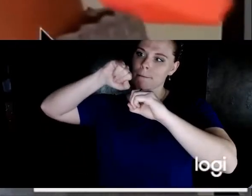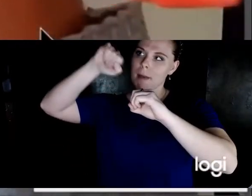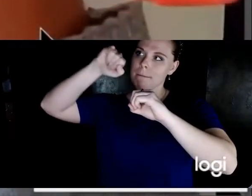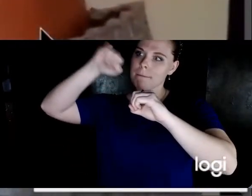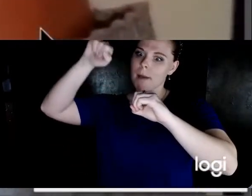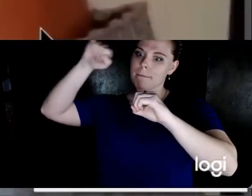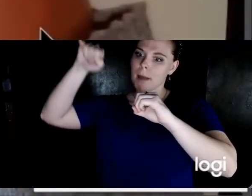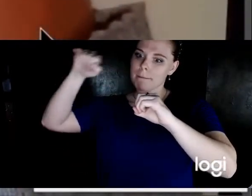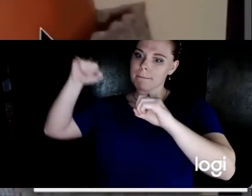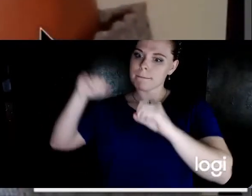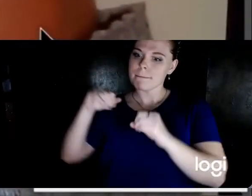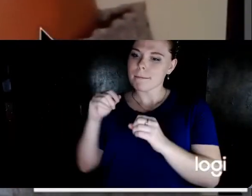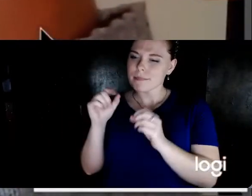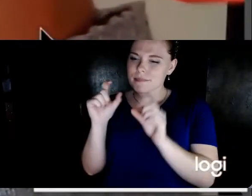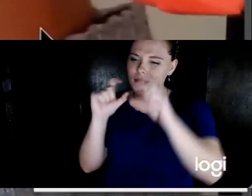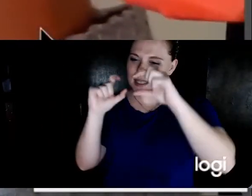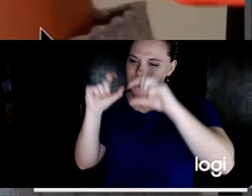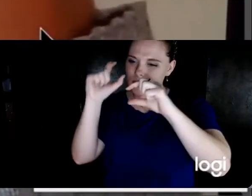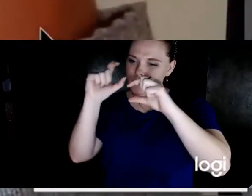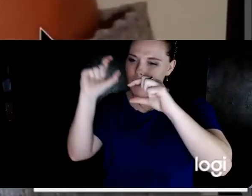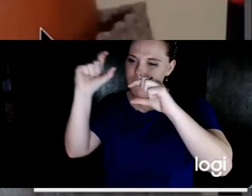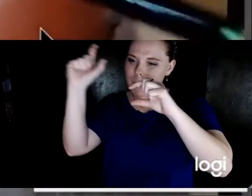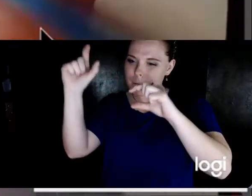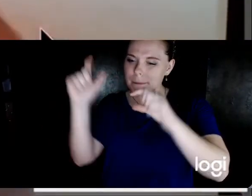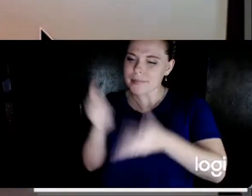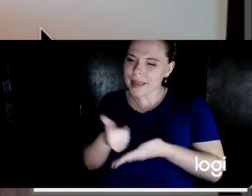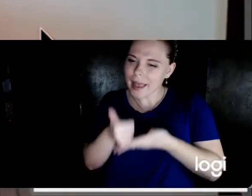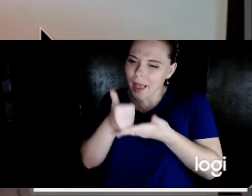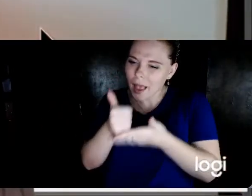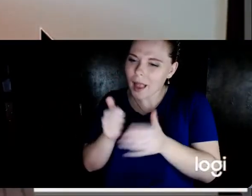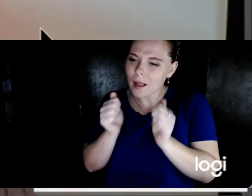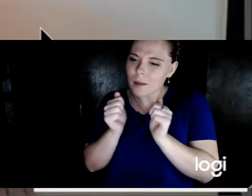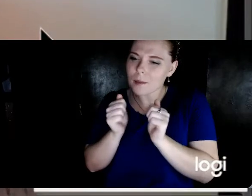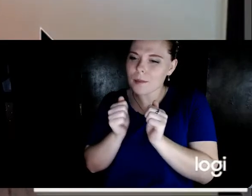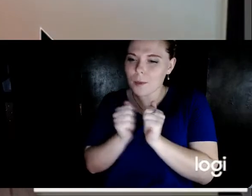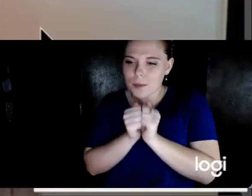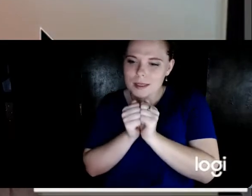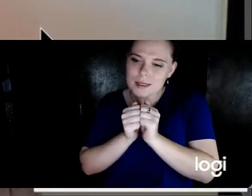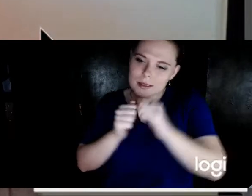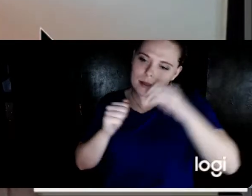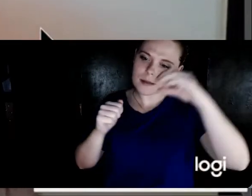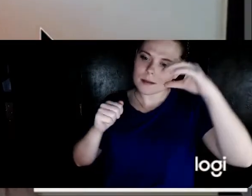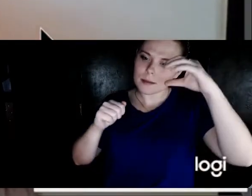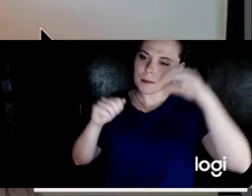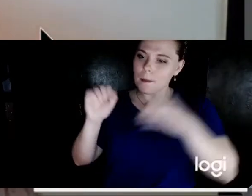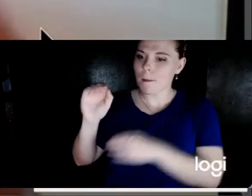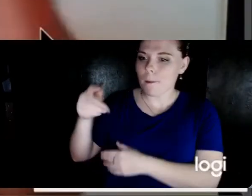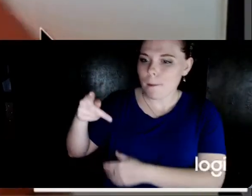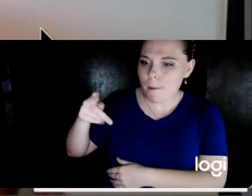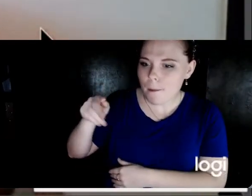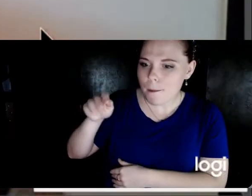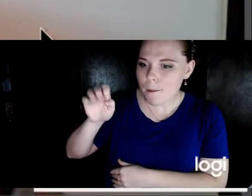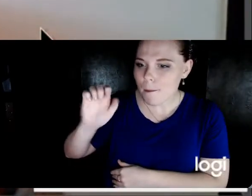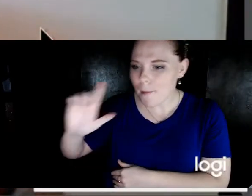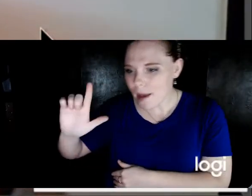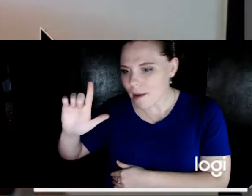help draw our petals and our circles. We wanted to keep our dashes or